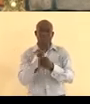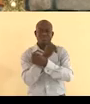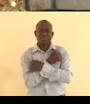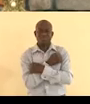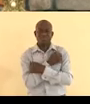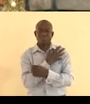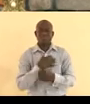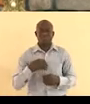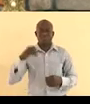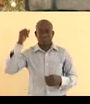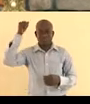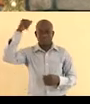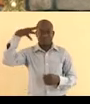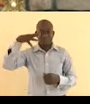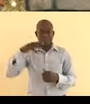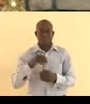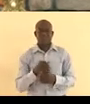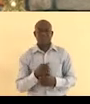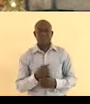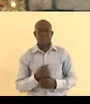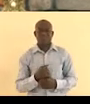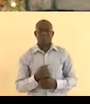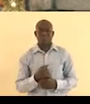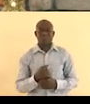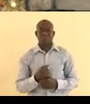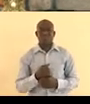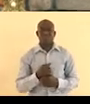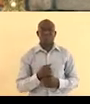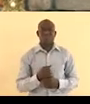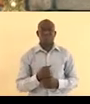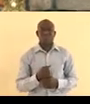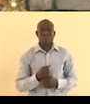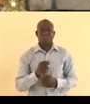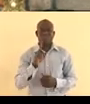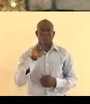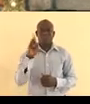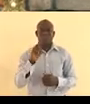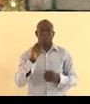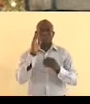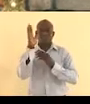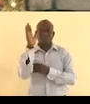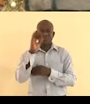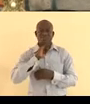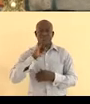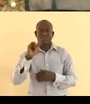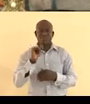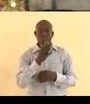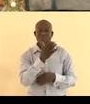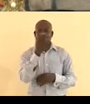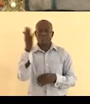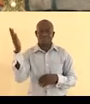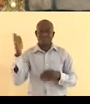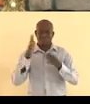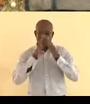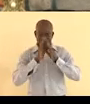compassion. Is the truth of God is that where God is, there is peace. Isn't it? Jesus says, I leave you